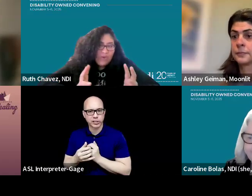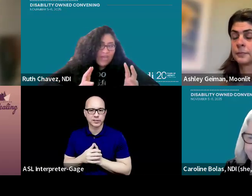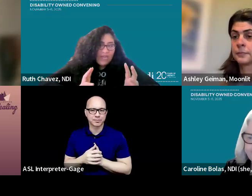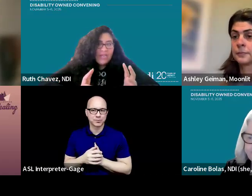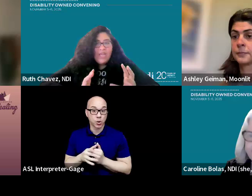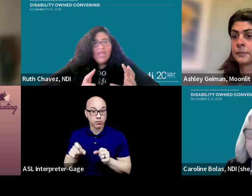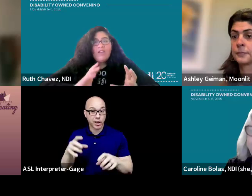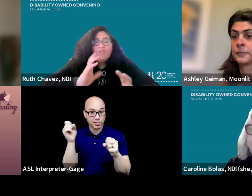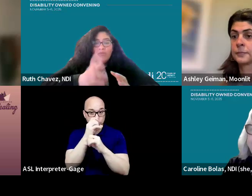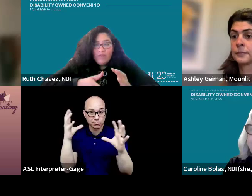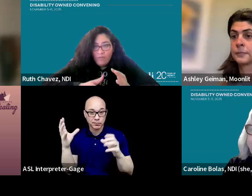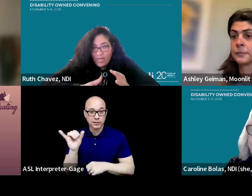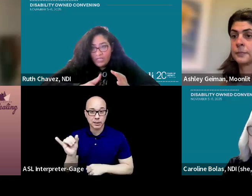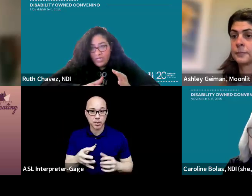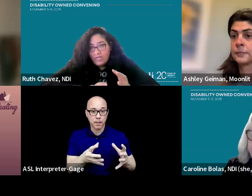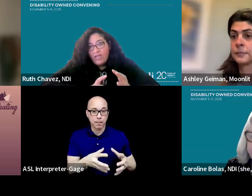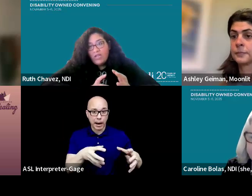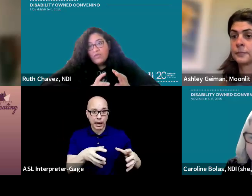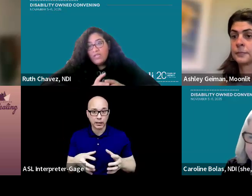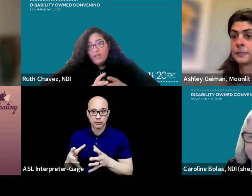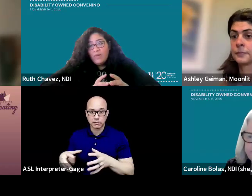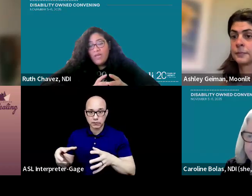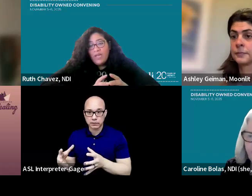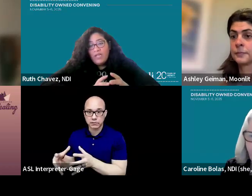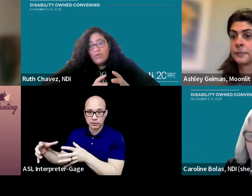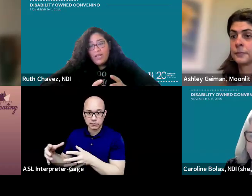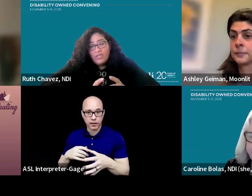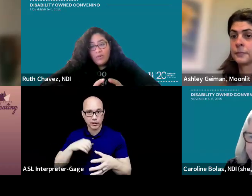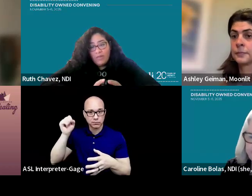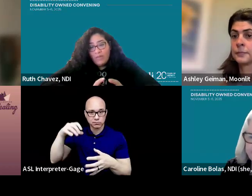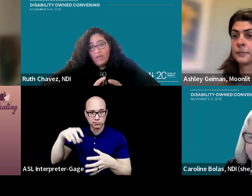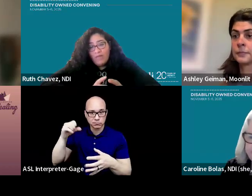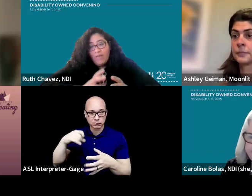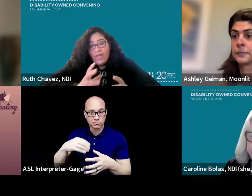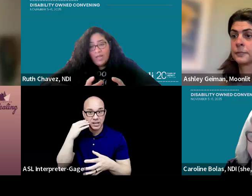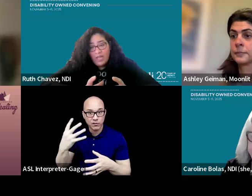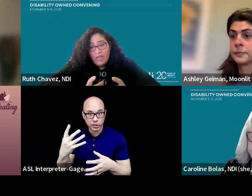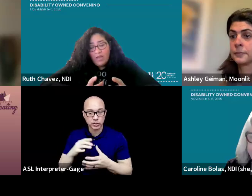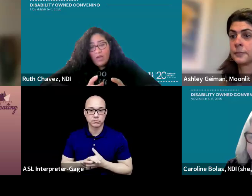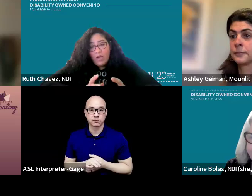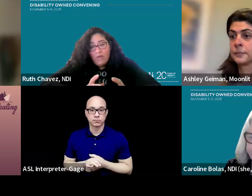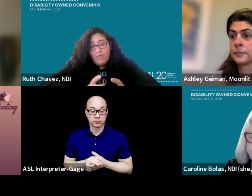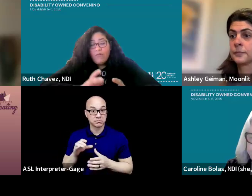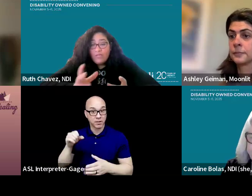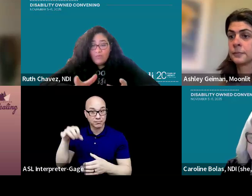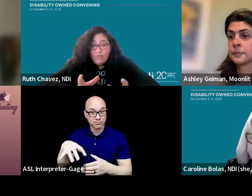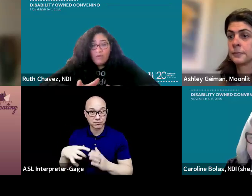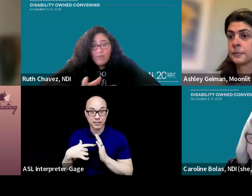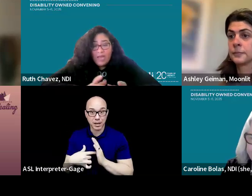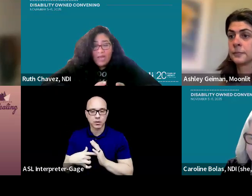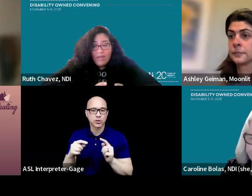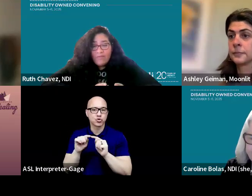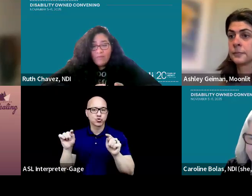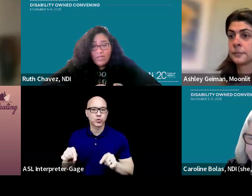buckets where you can include information. So this could be a transcript of a meeting, of course,